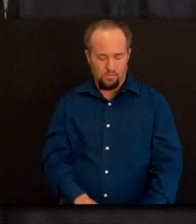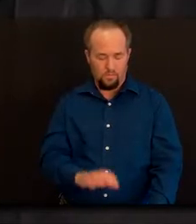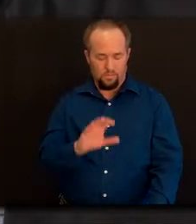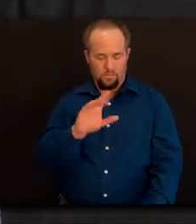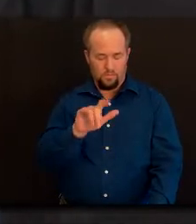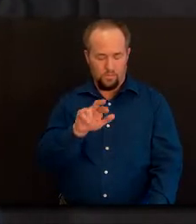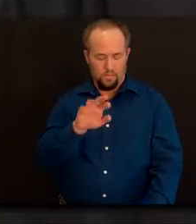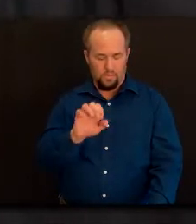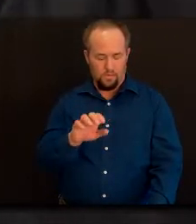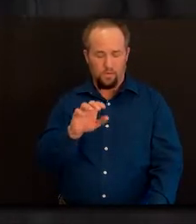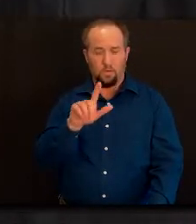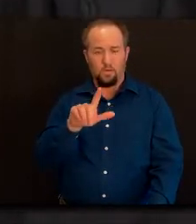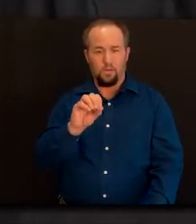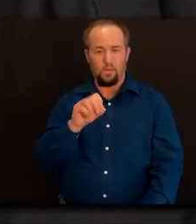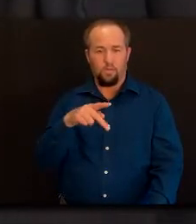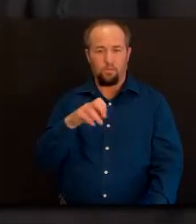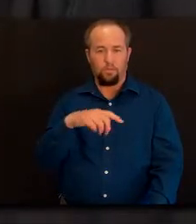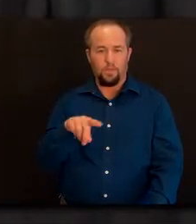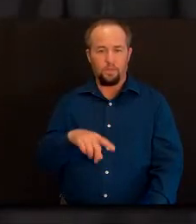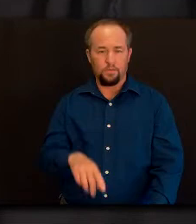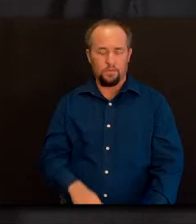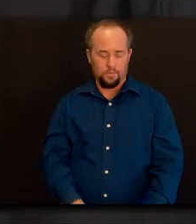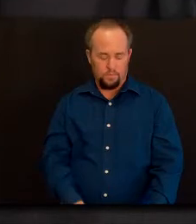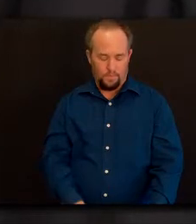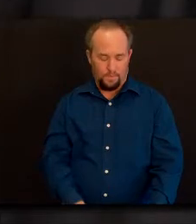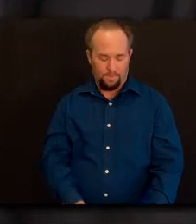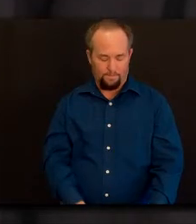Claire Madeline Lopez.